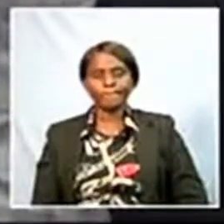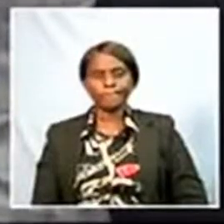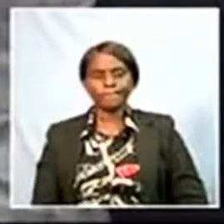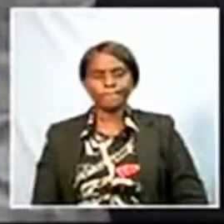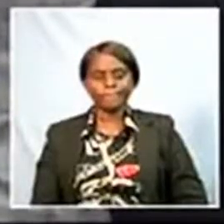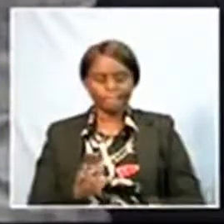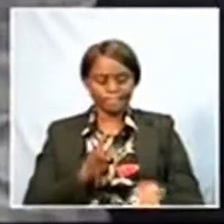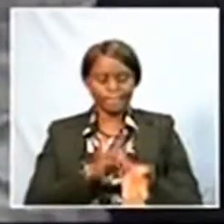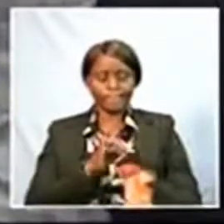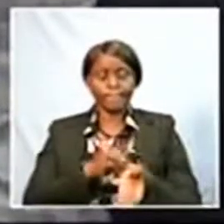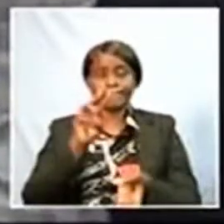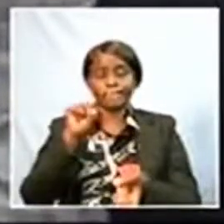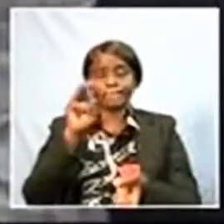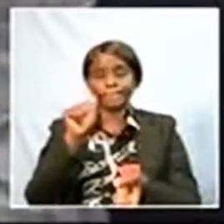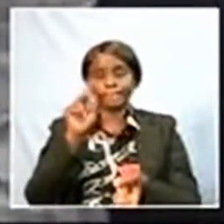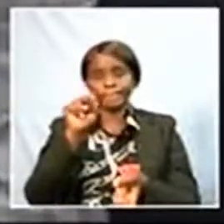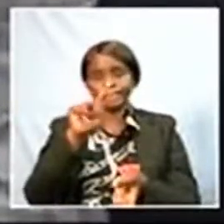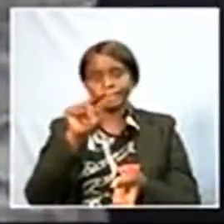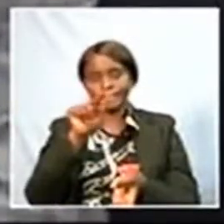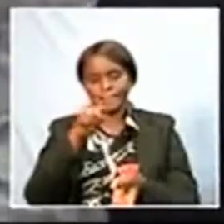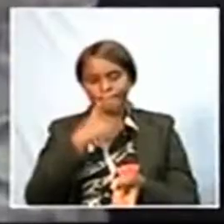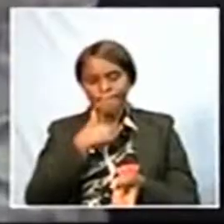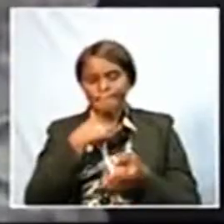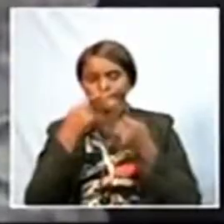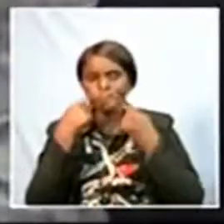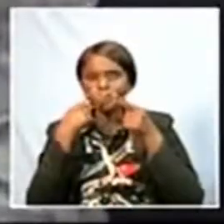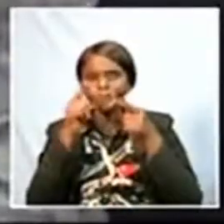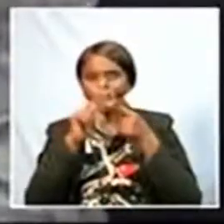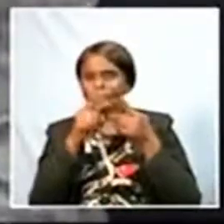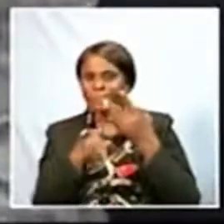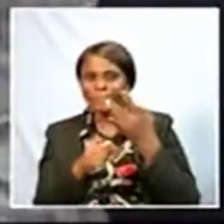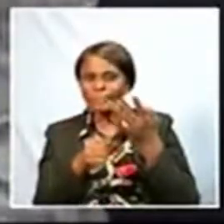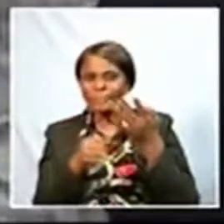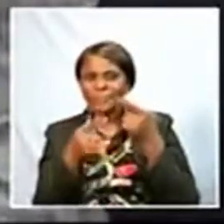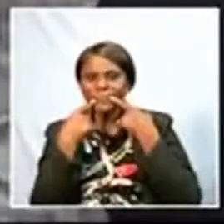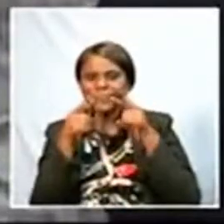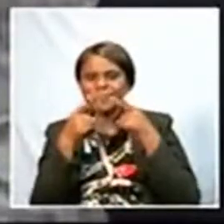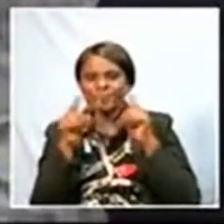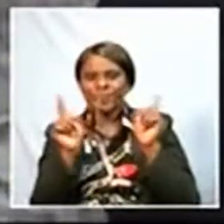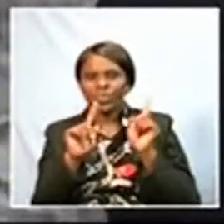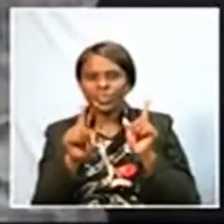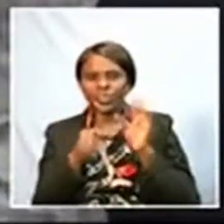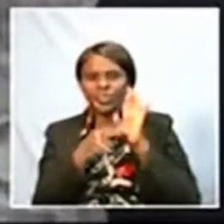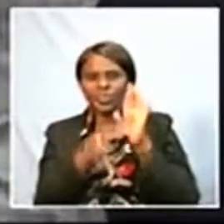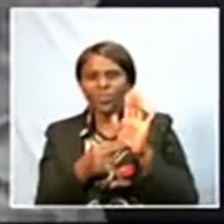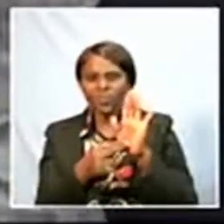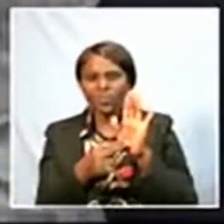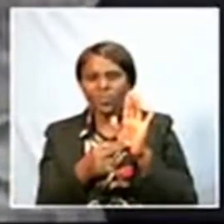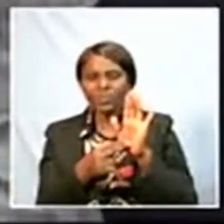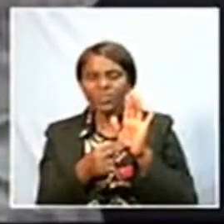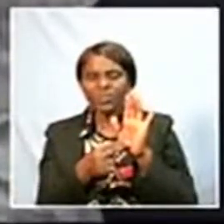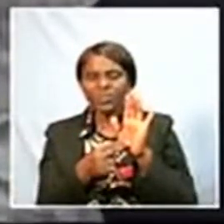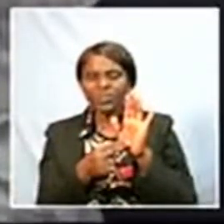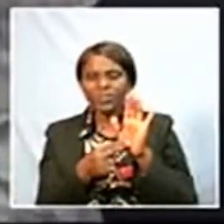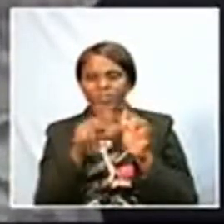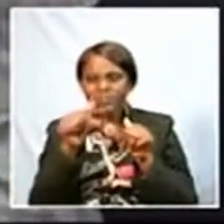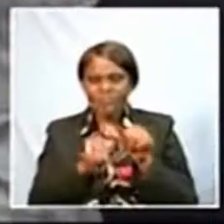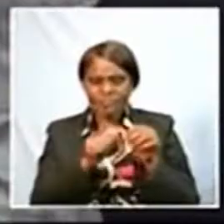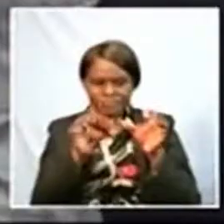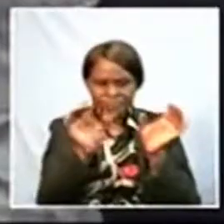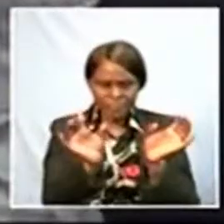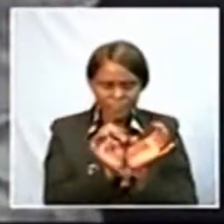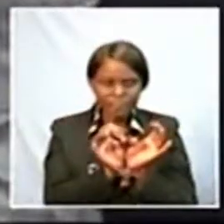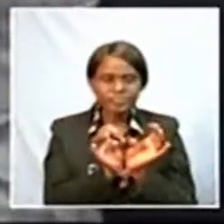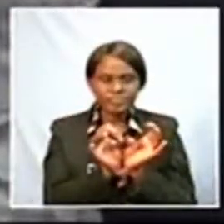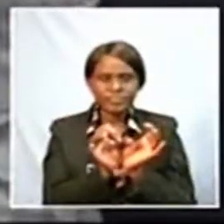Dr. Mwanza? You have a circular to... Where is the circular that shows that each constituency